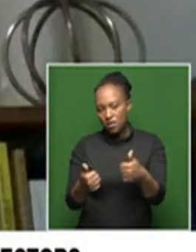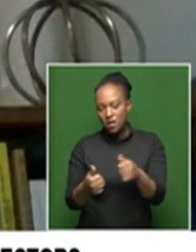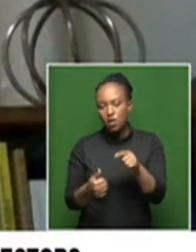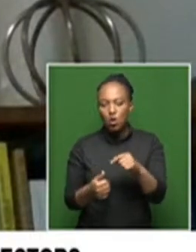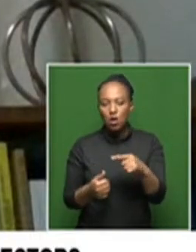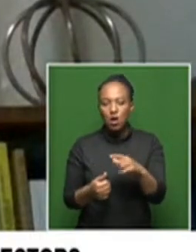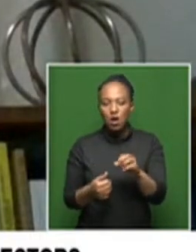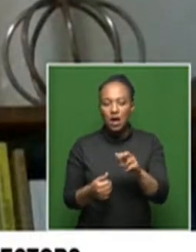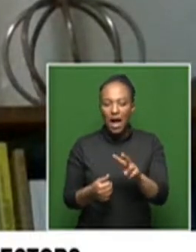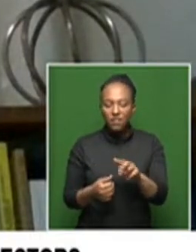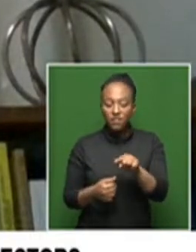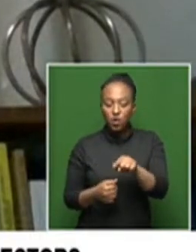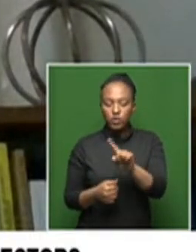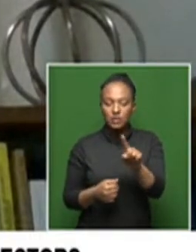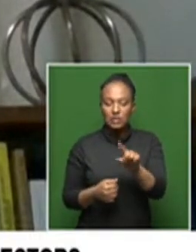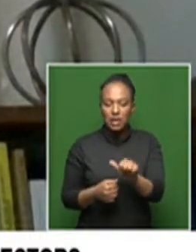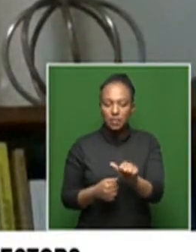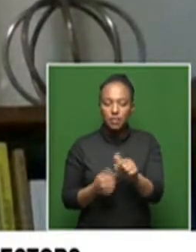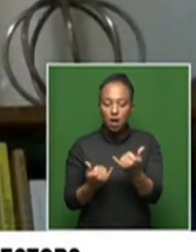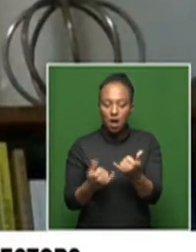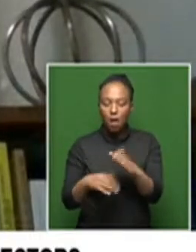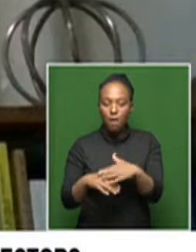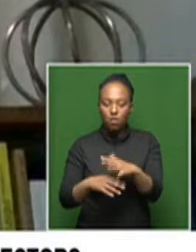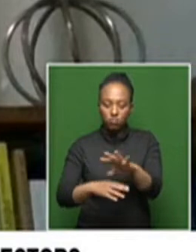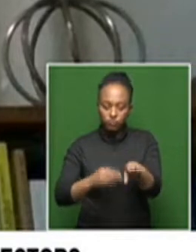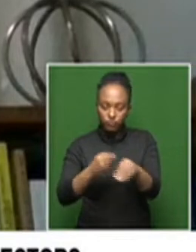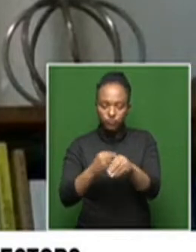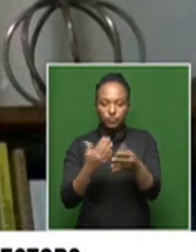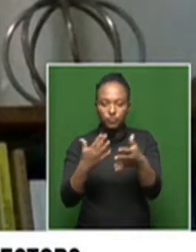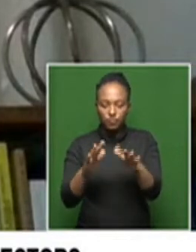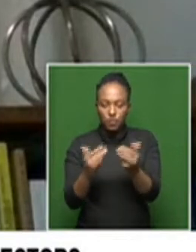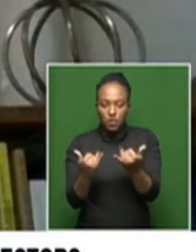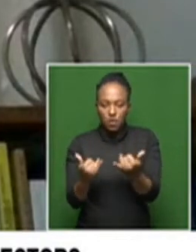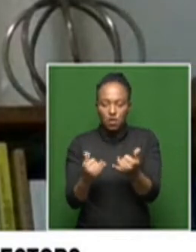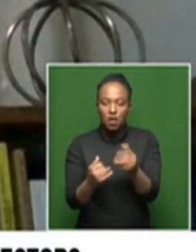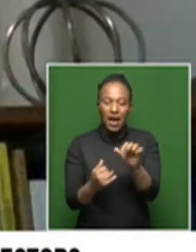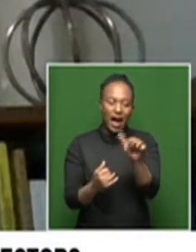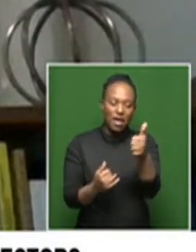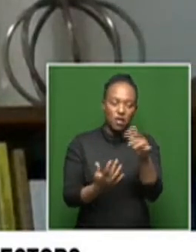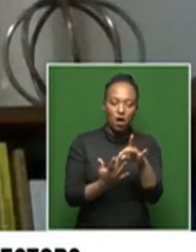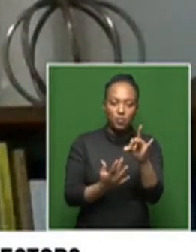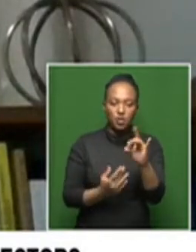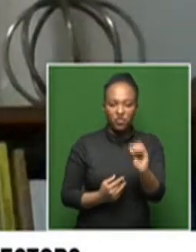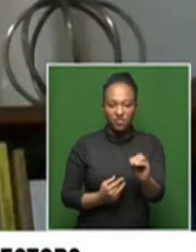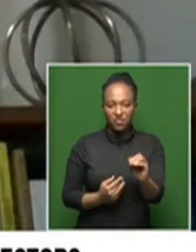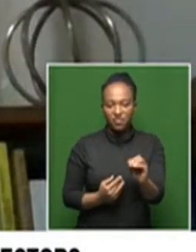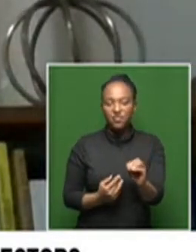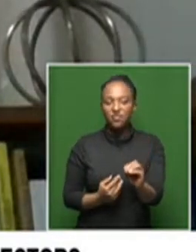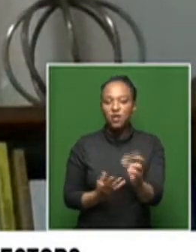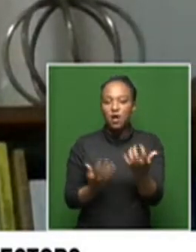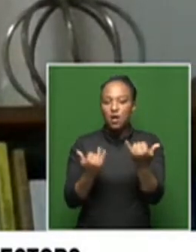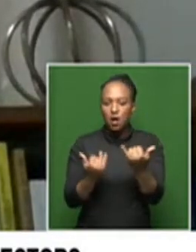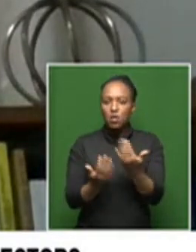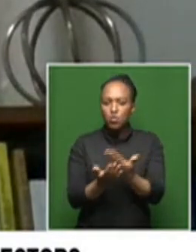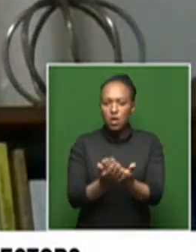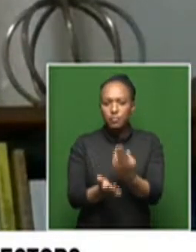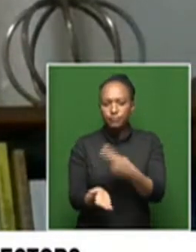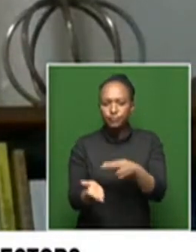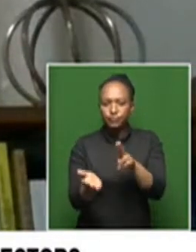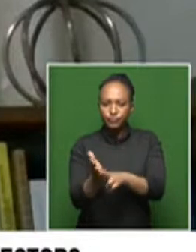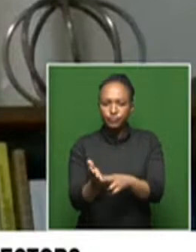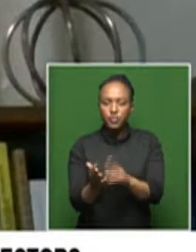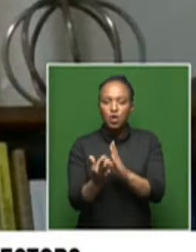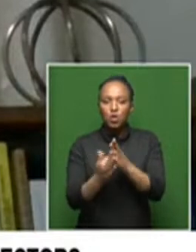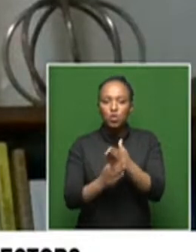vaccine.enroll.health.gov.za. In addition, we have added the option that you can actually also register through